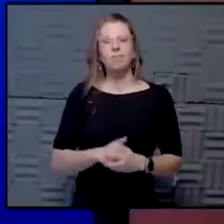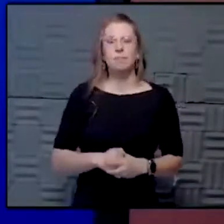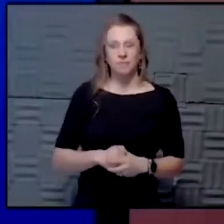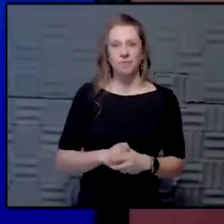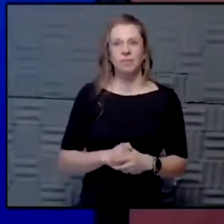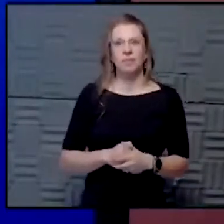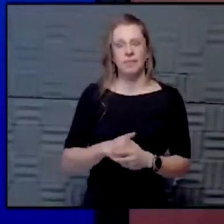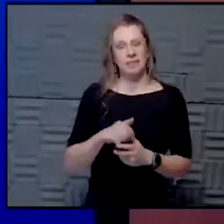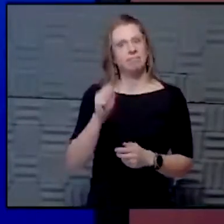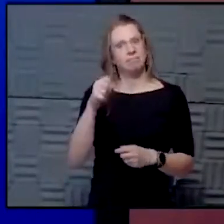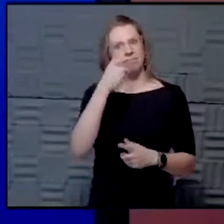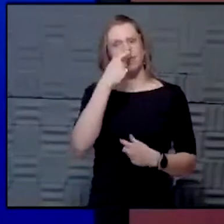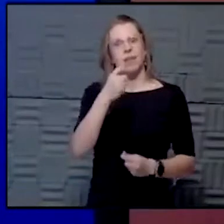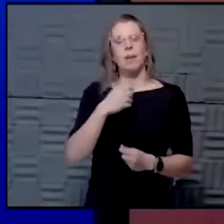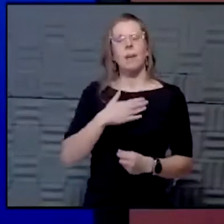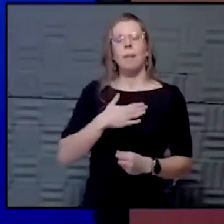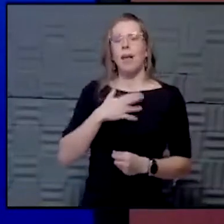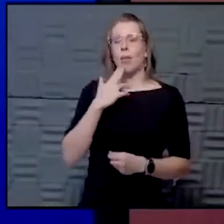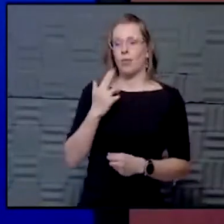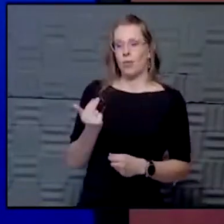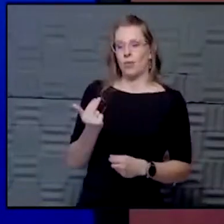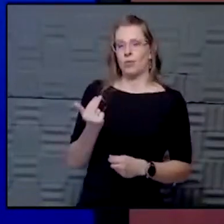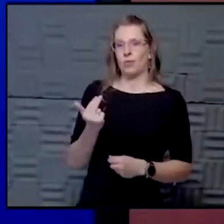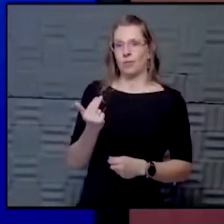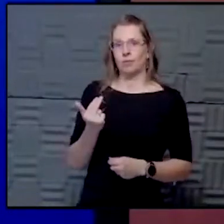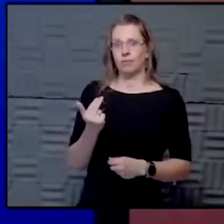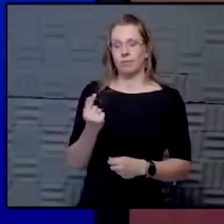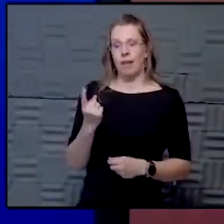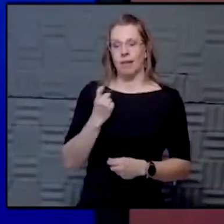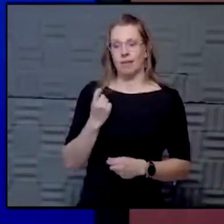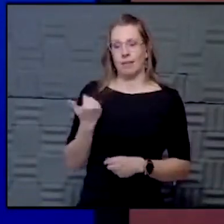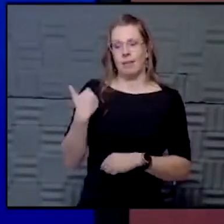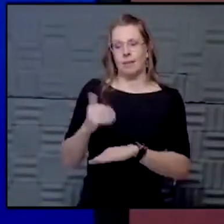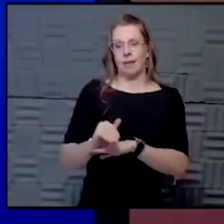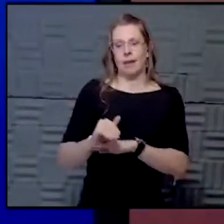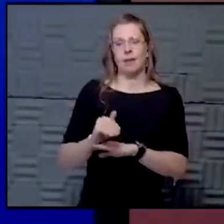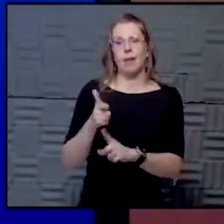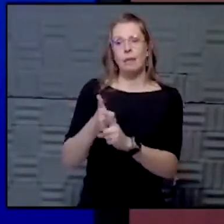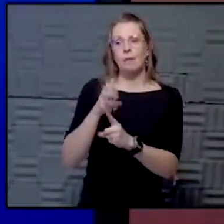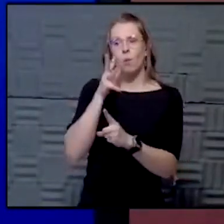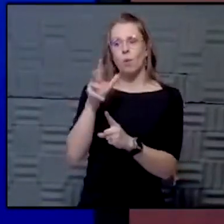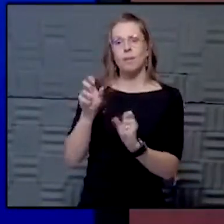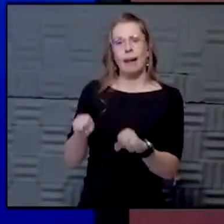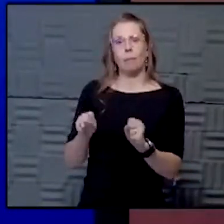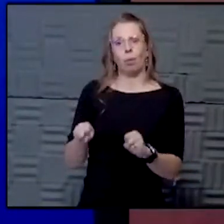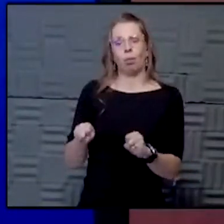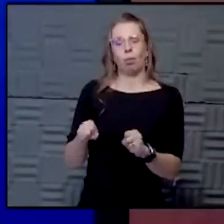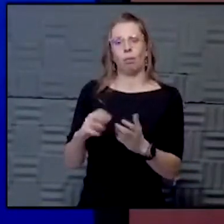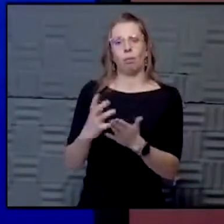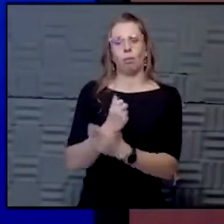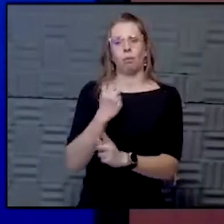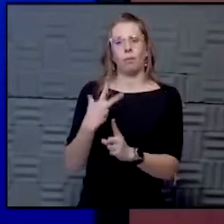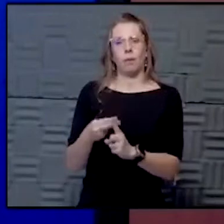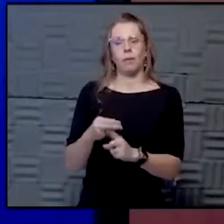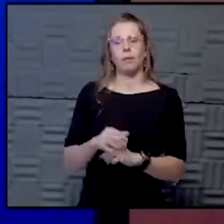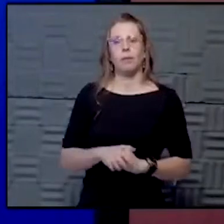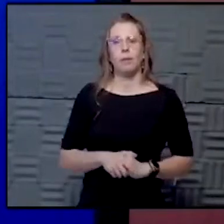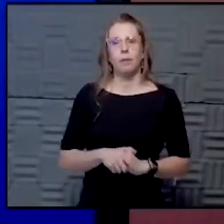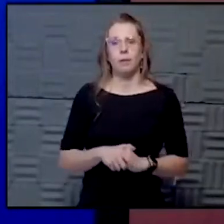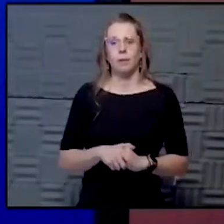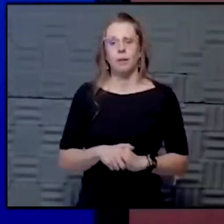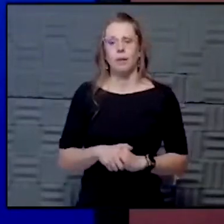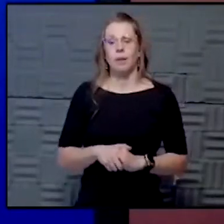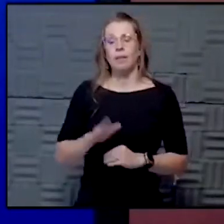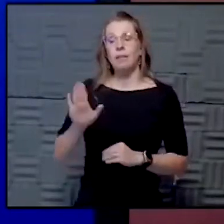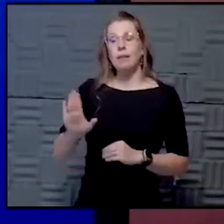is interesting. So my 13-year-old asked me last night when he would be able to get his vaccine. And